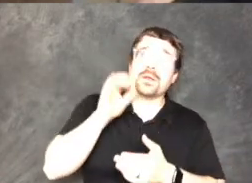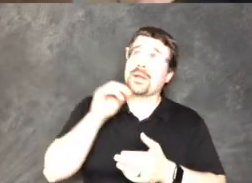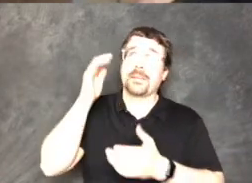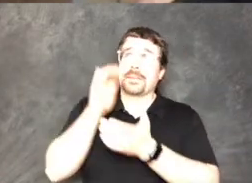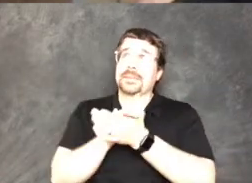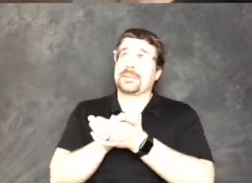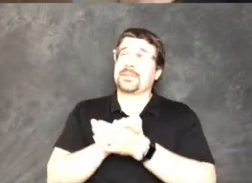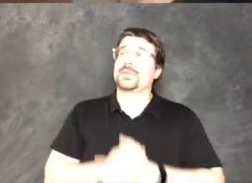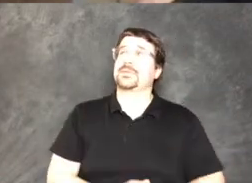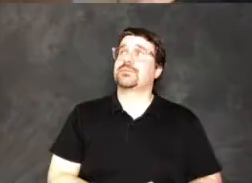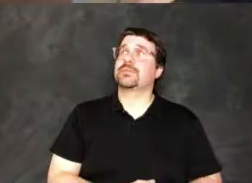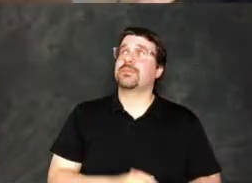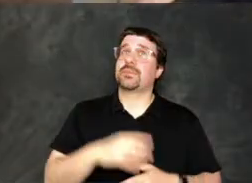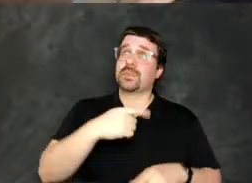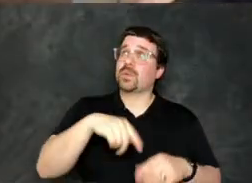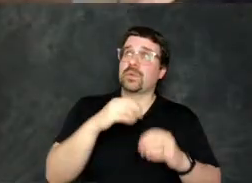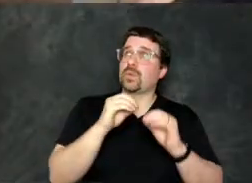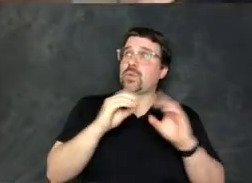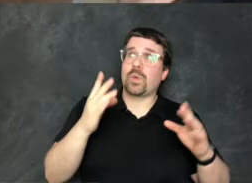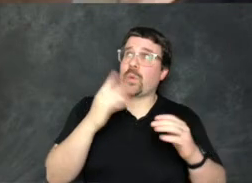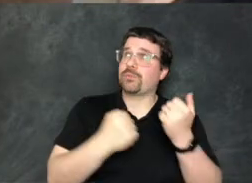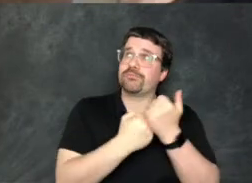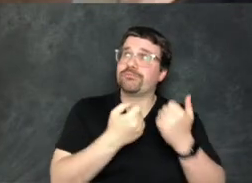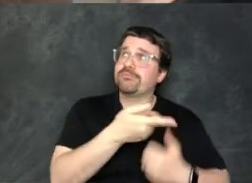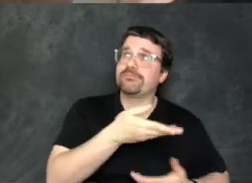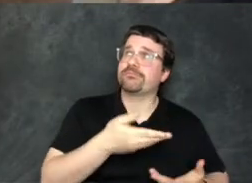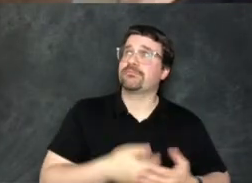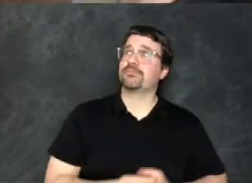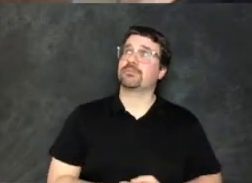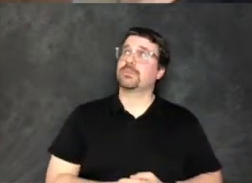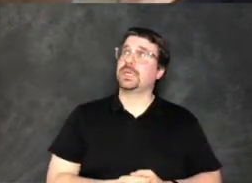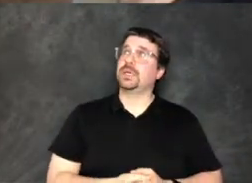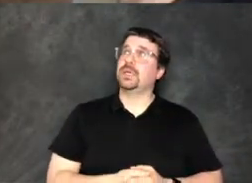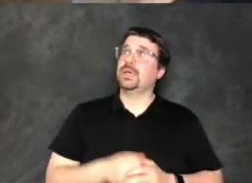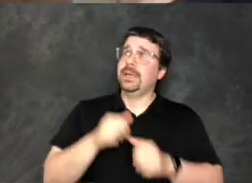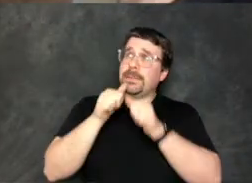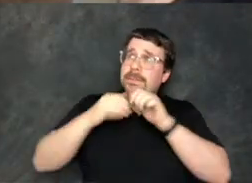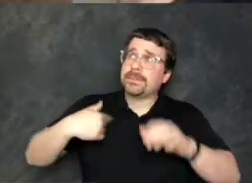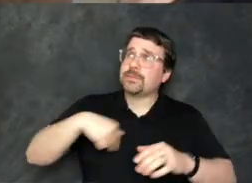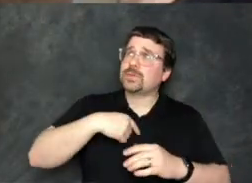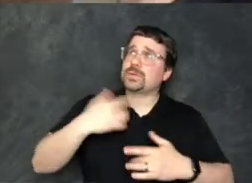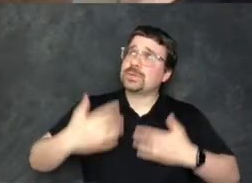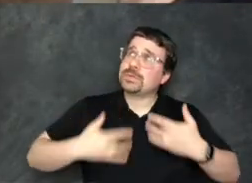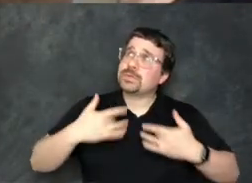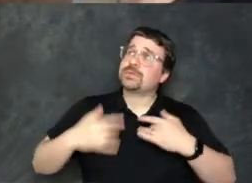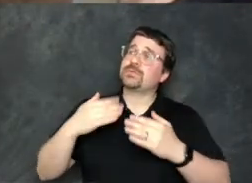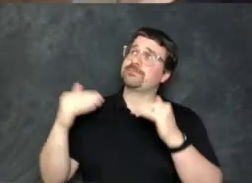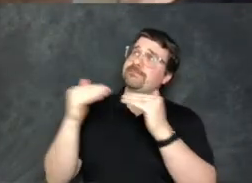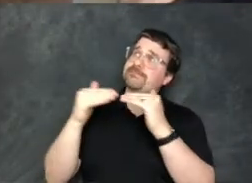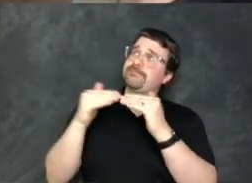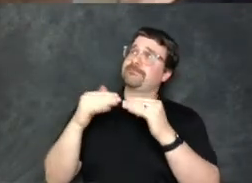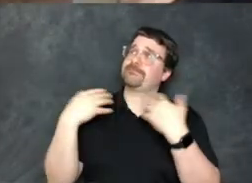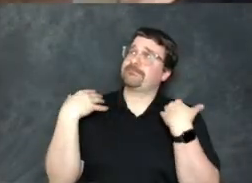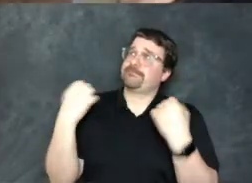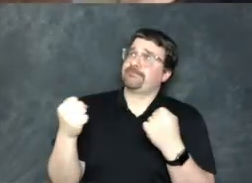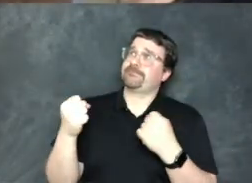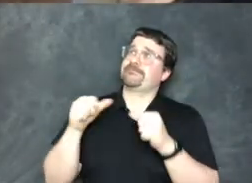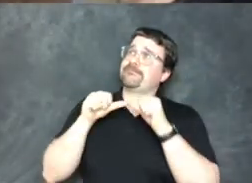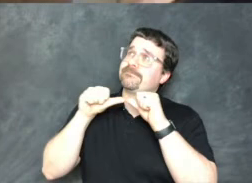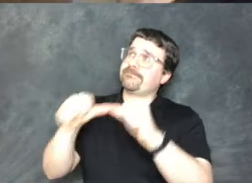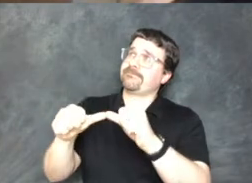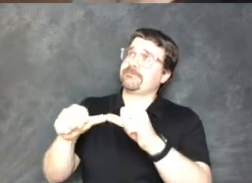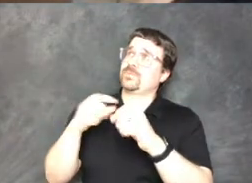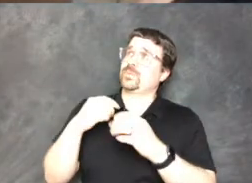believed, those with no one on their side. Bless us with a joy for justice and the strength